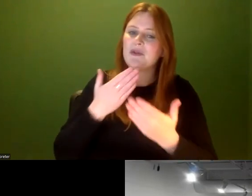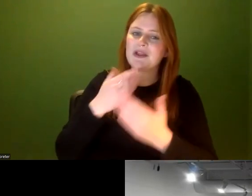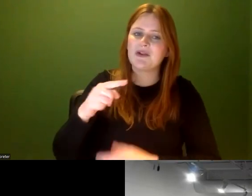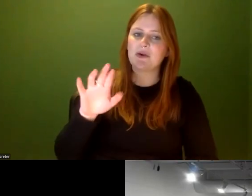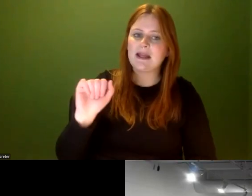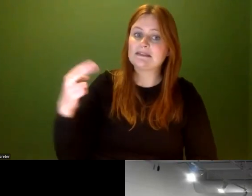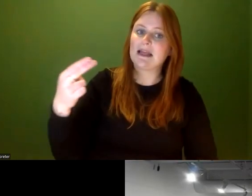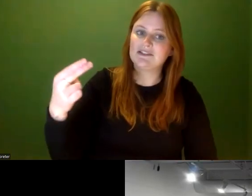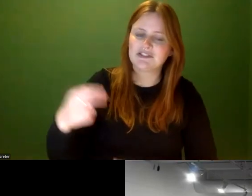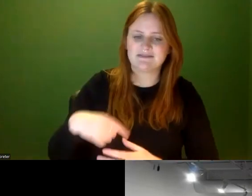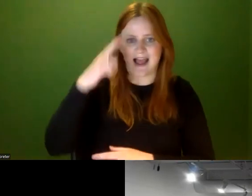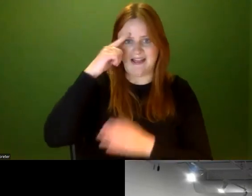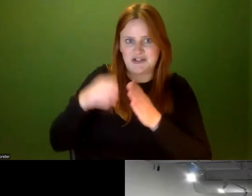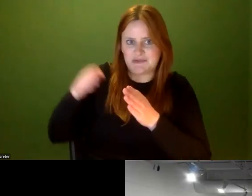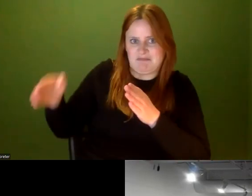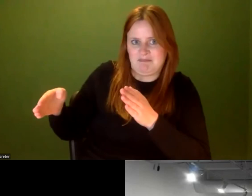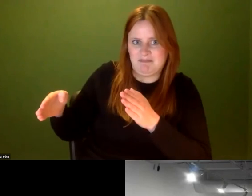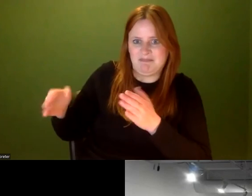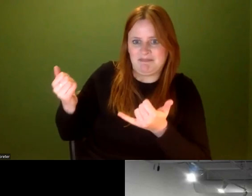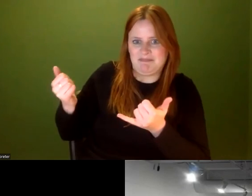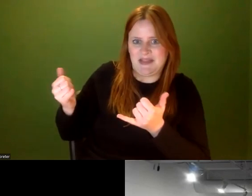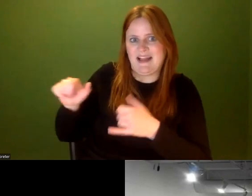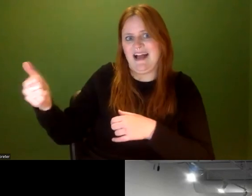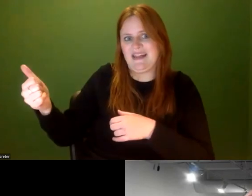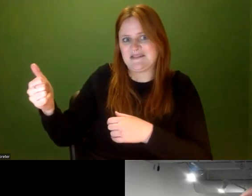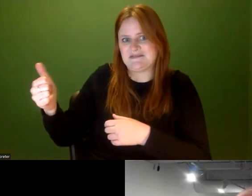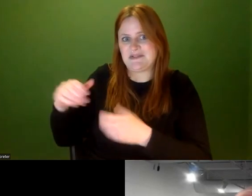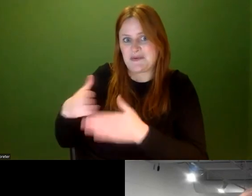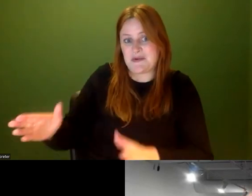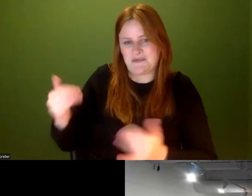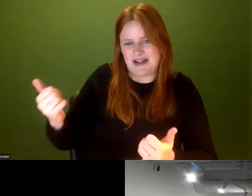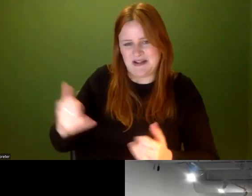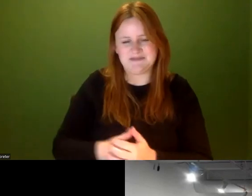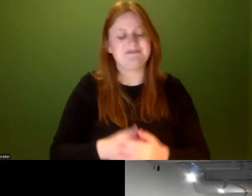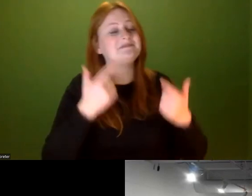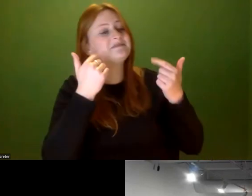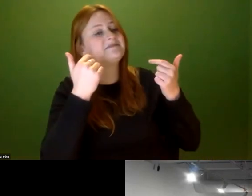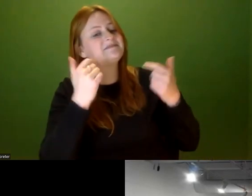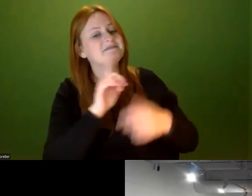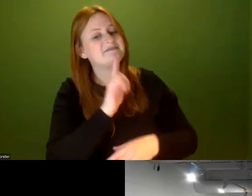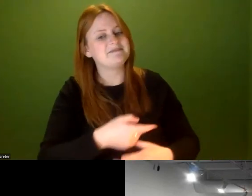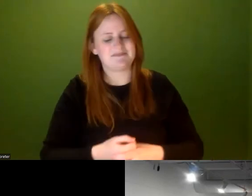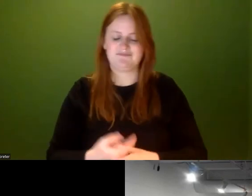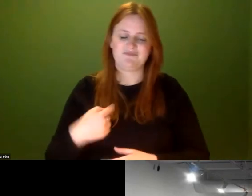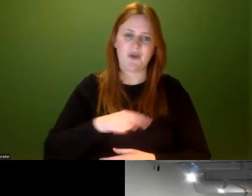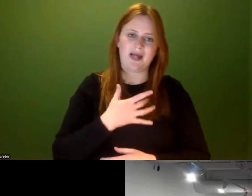think she's right next door to me, actually. Oh! <right now. laughs> Yeah, we like it